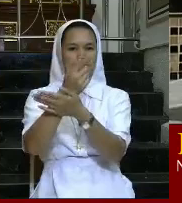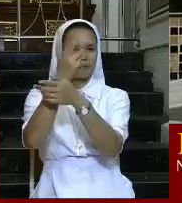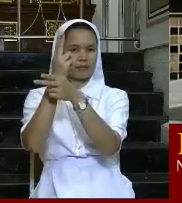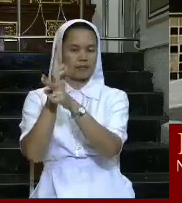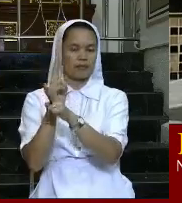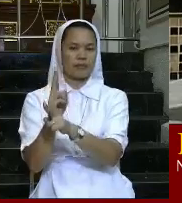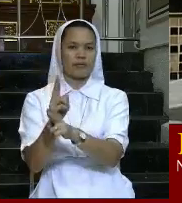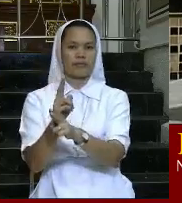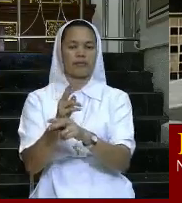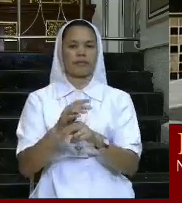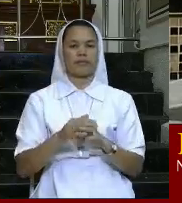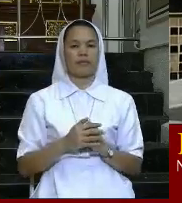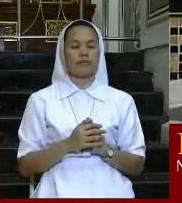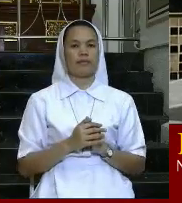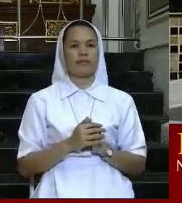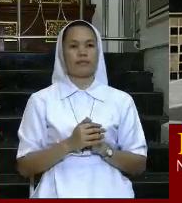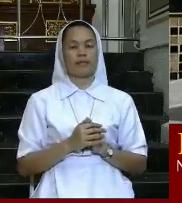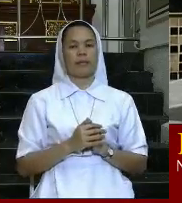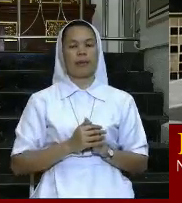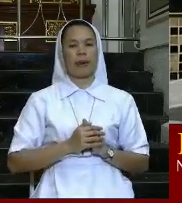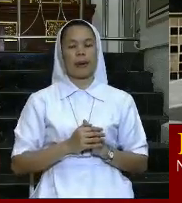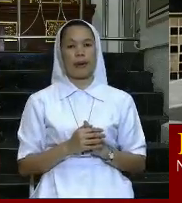Gospel.